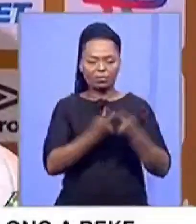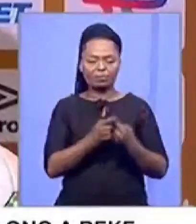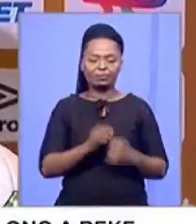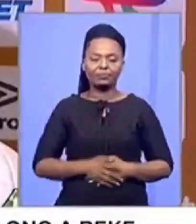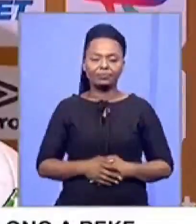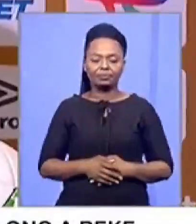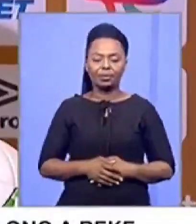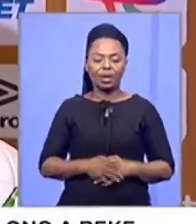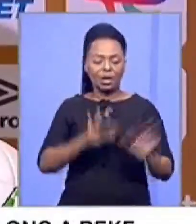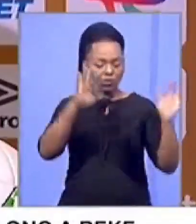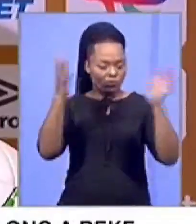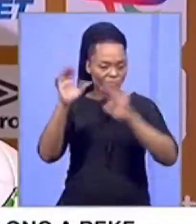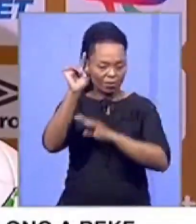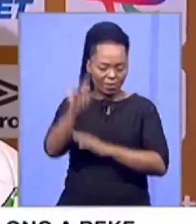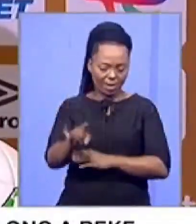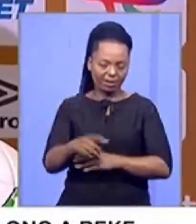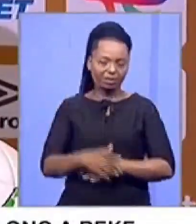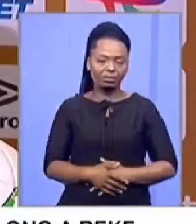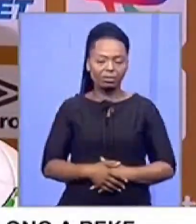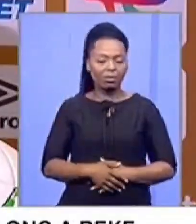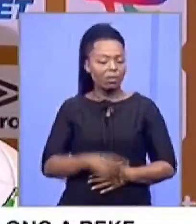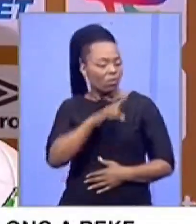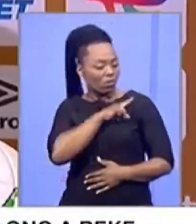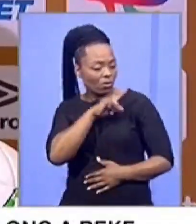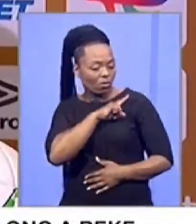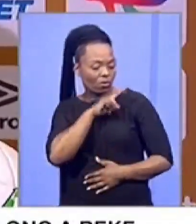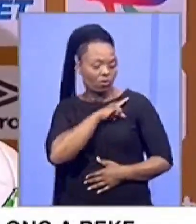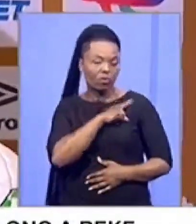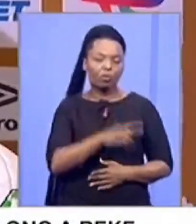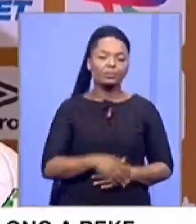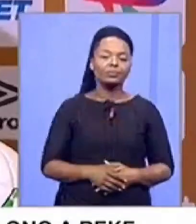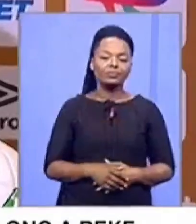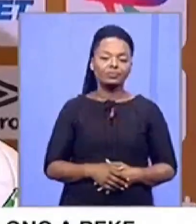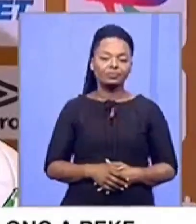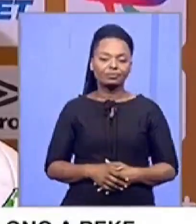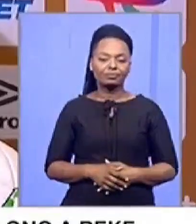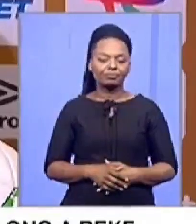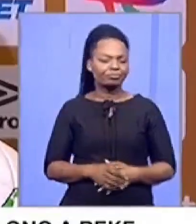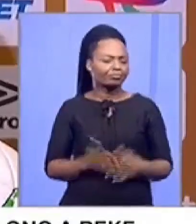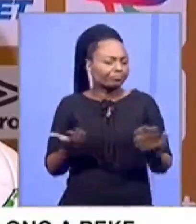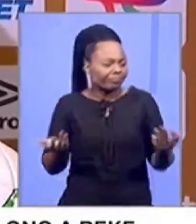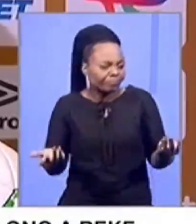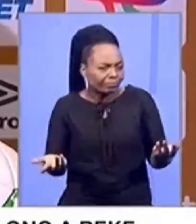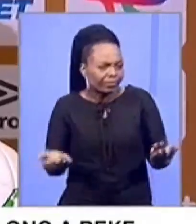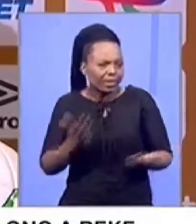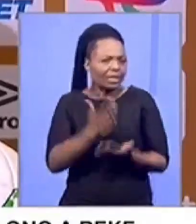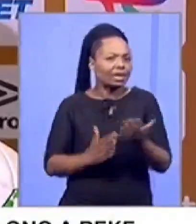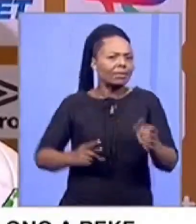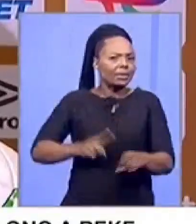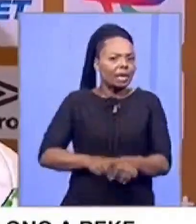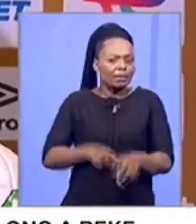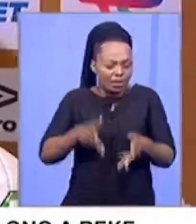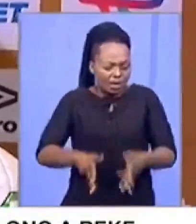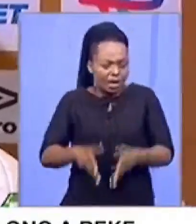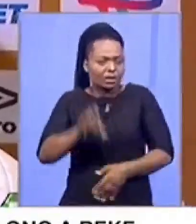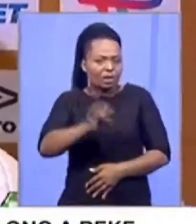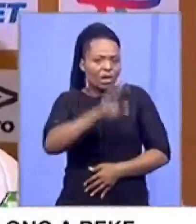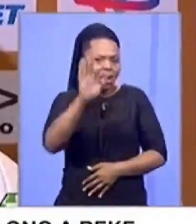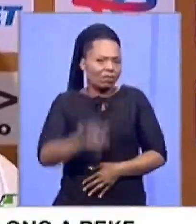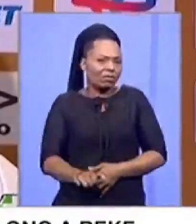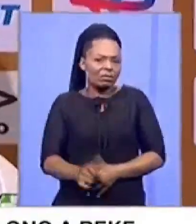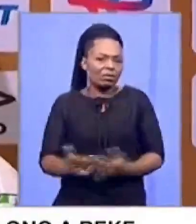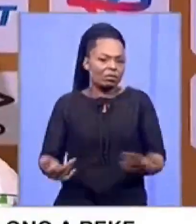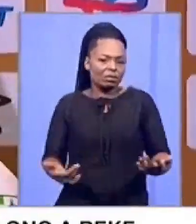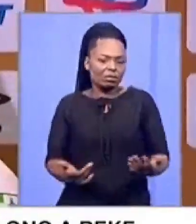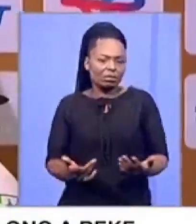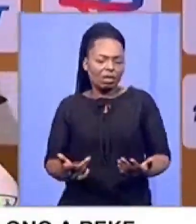They need to be congratulated for, because and you go and sometimes maybe in South Africa it's downplayed, you